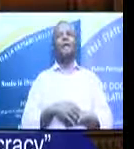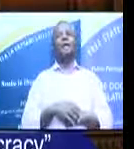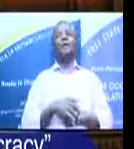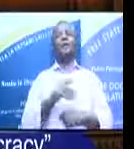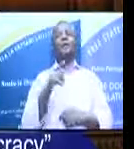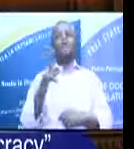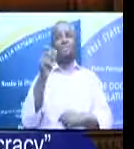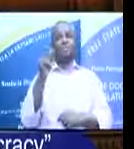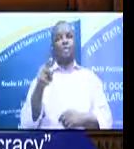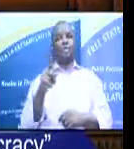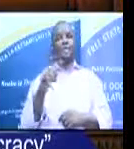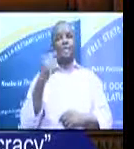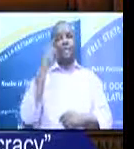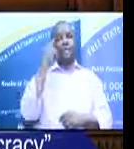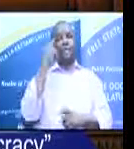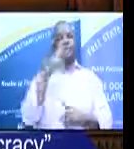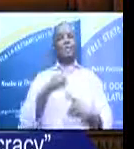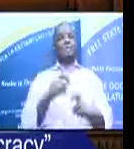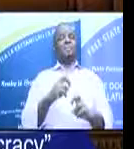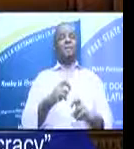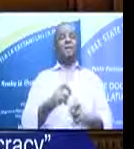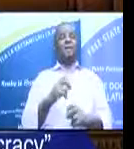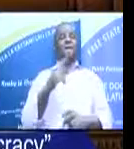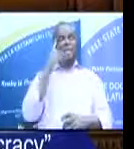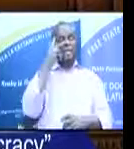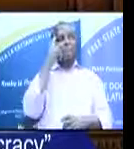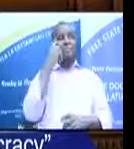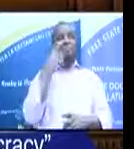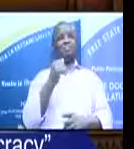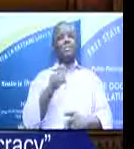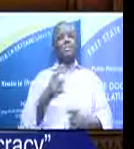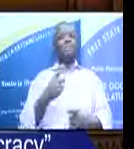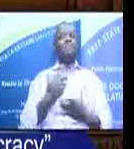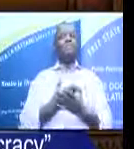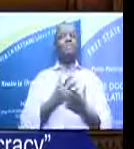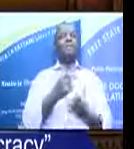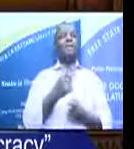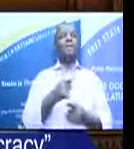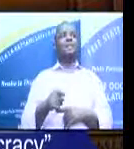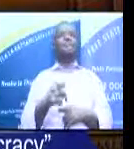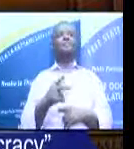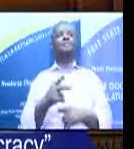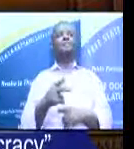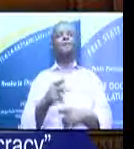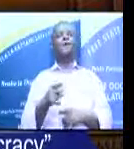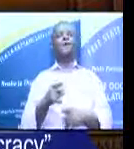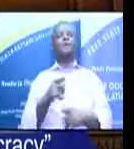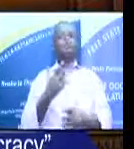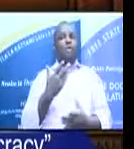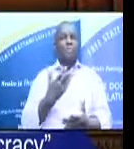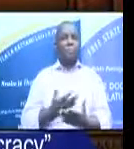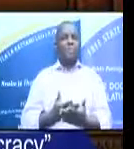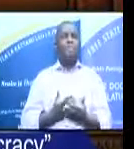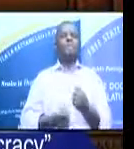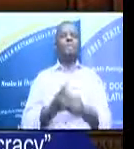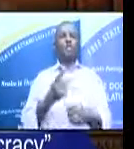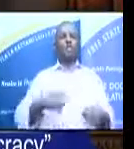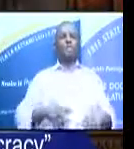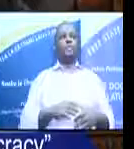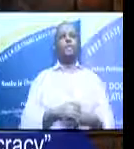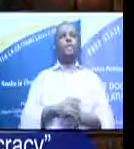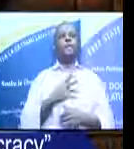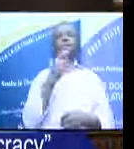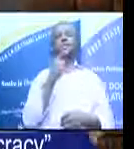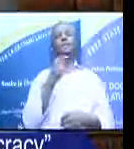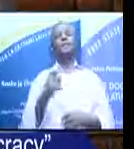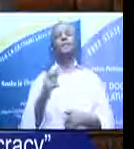you think and suspect that within the irregular and unauthorized expenditure, there are possibilities of corruption.